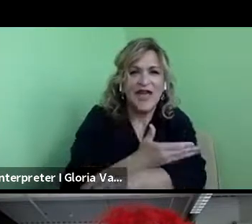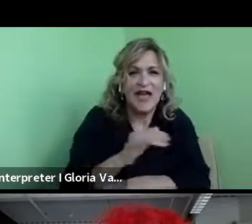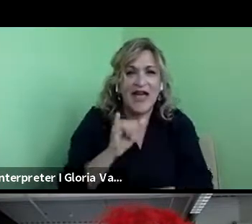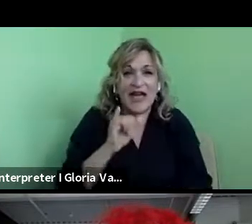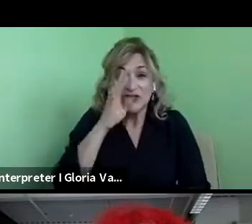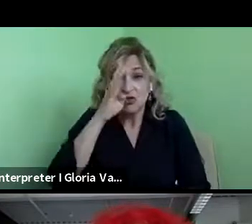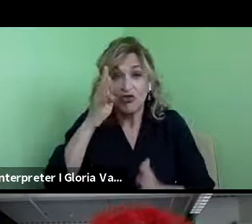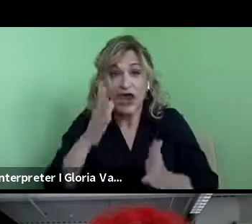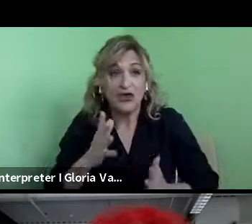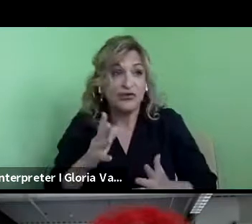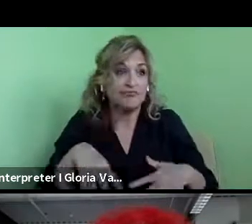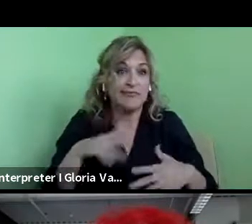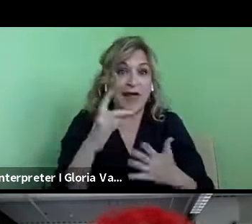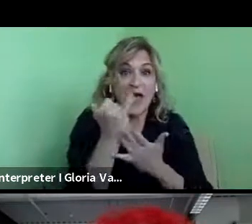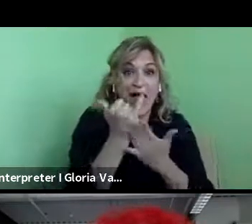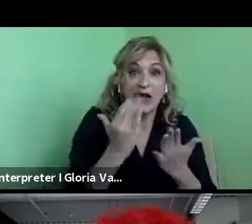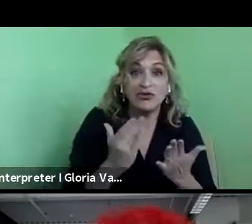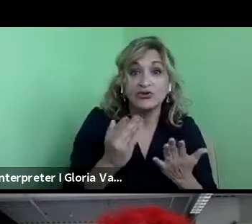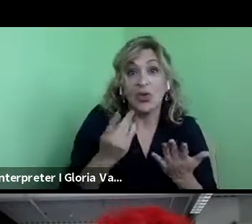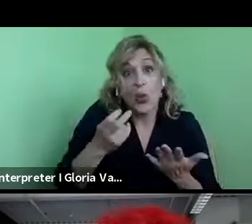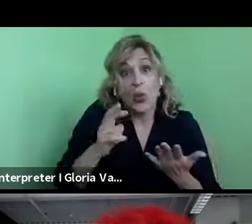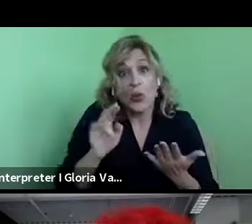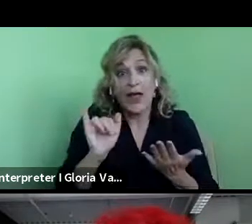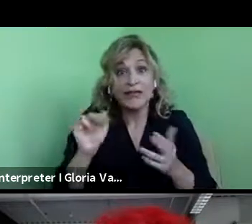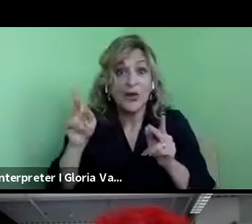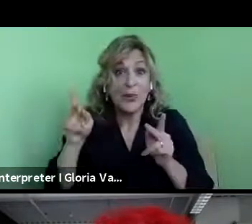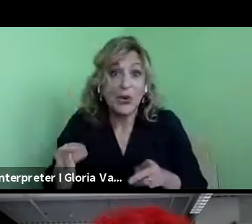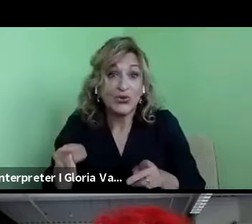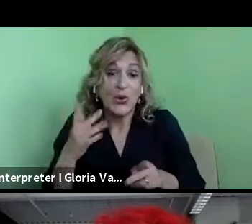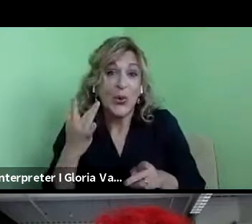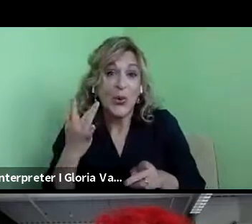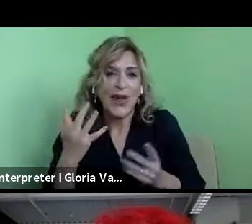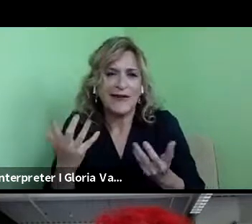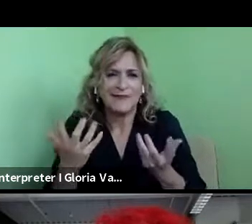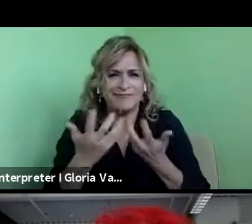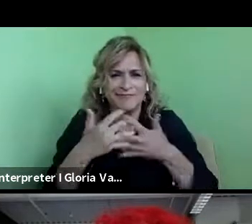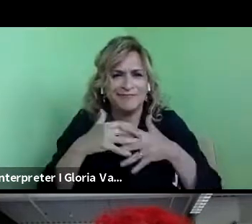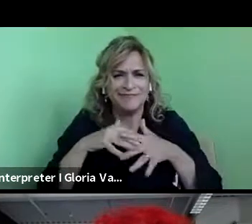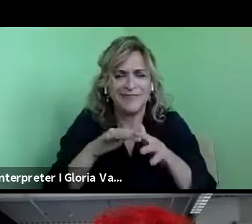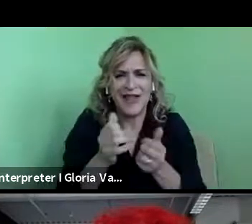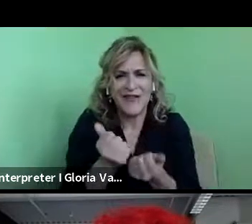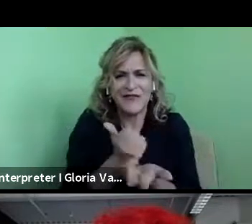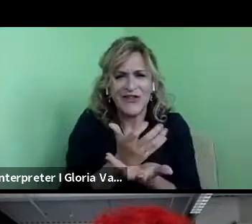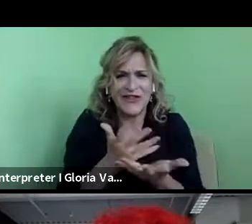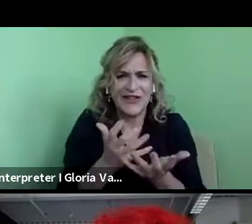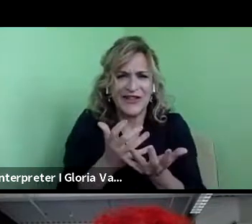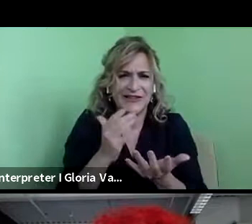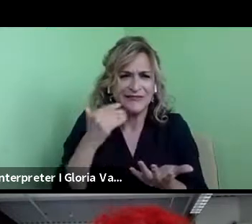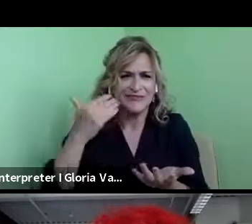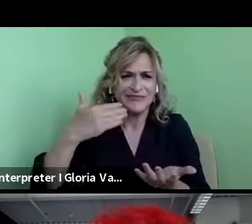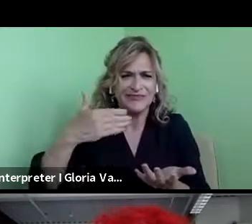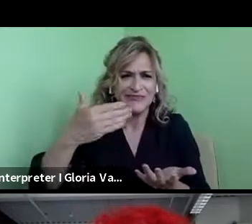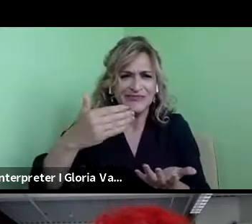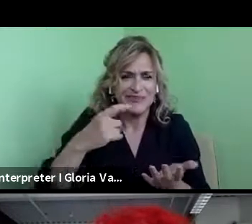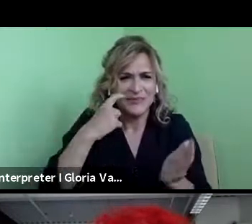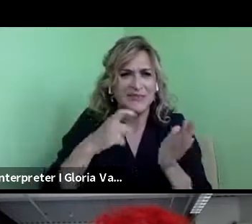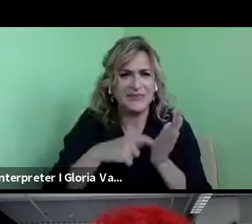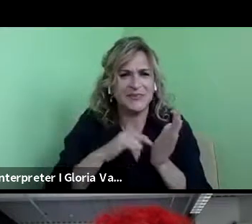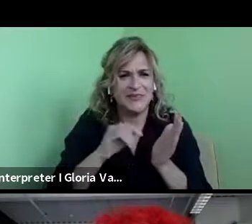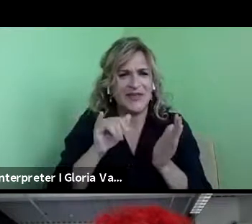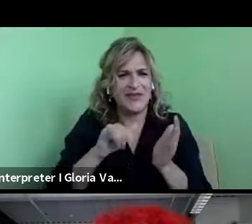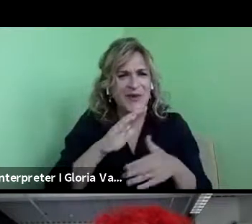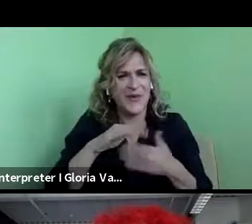so far as to say as a person, because I think they all kind of converge obviously into one another at some point in time. You are all those things at